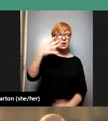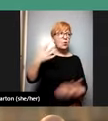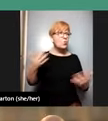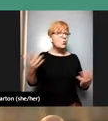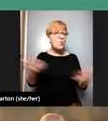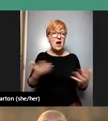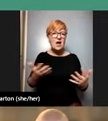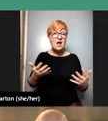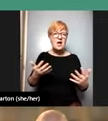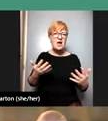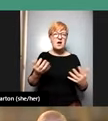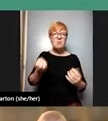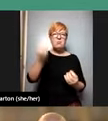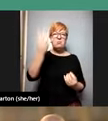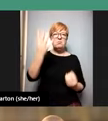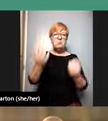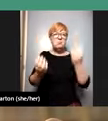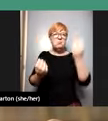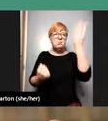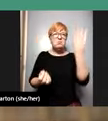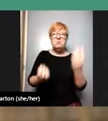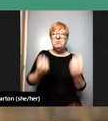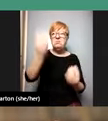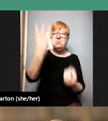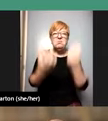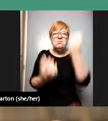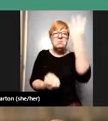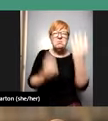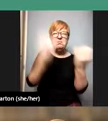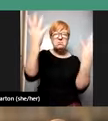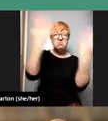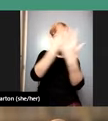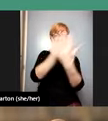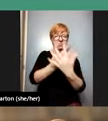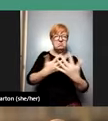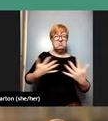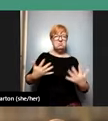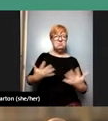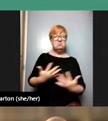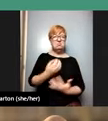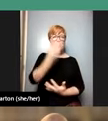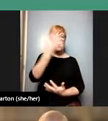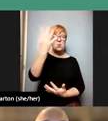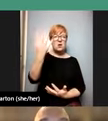smoke, smoke upon smoke upon smoke upon smoke upon smoke.